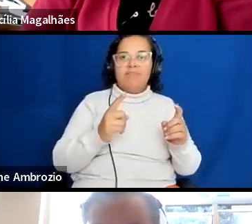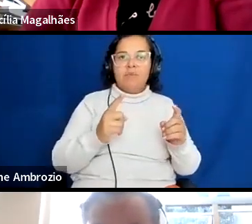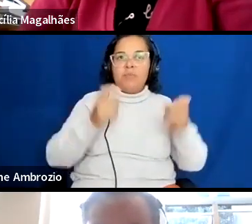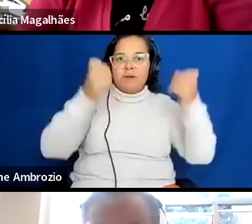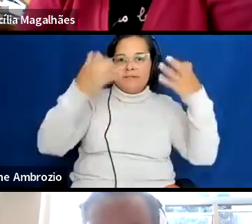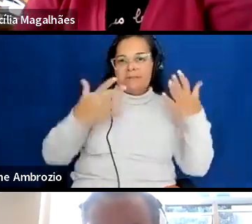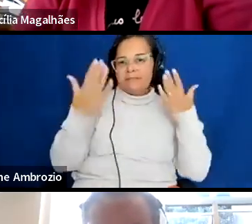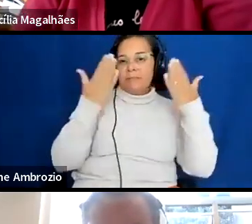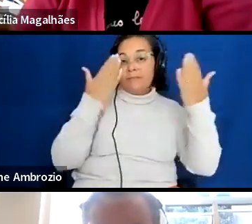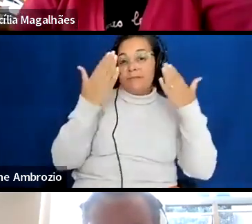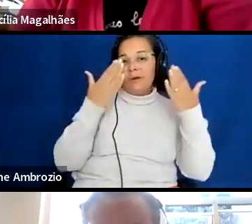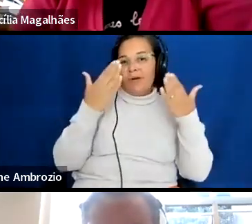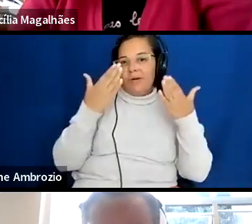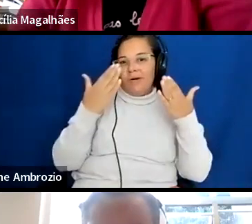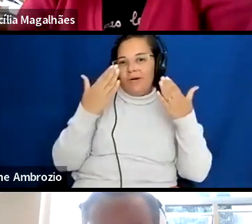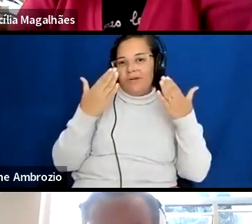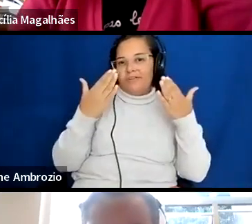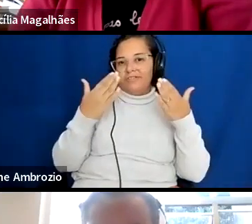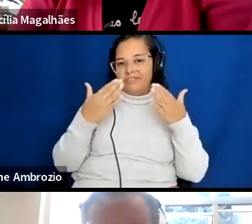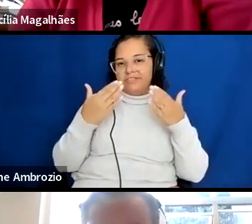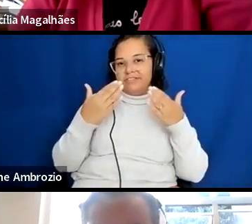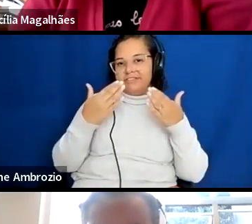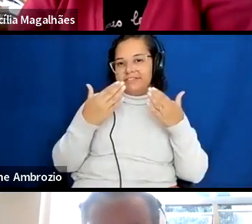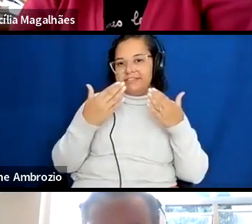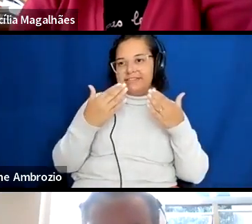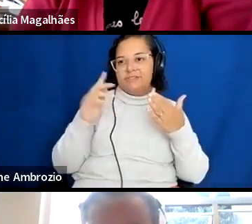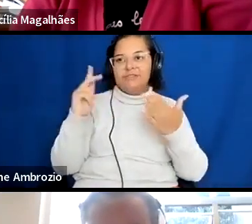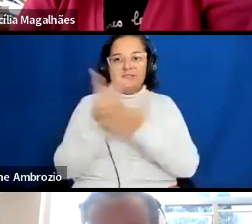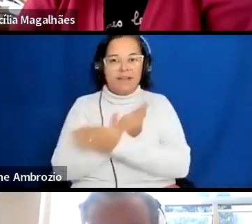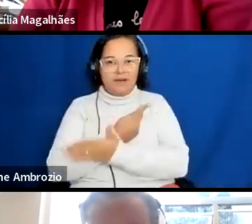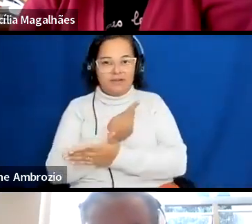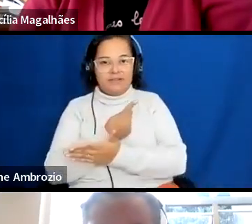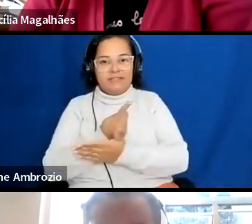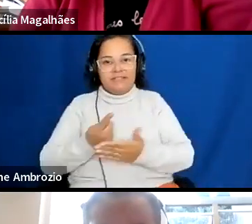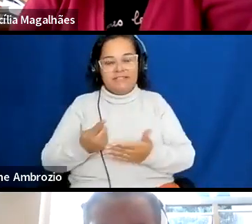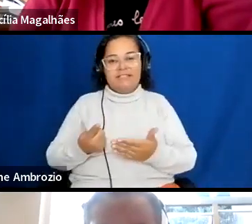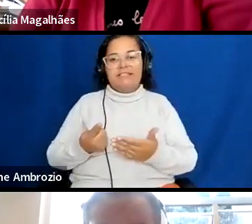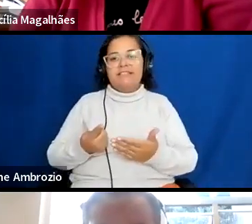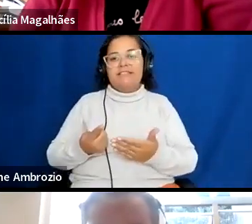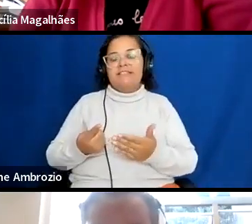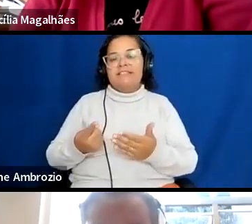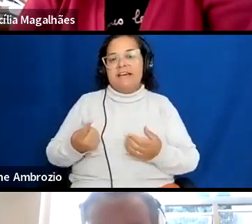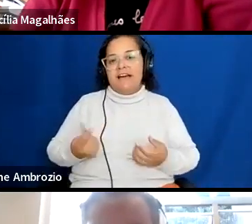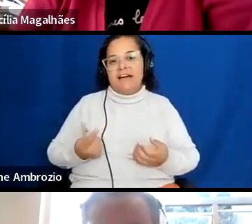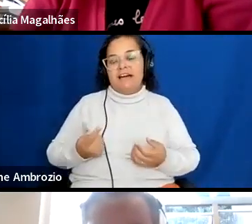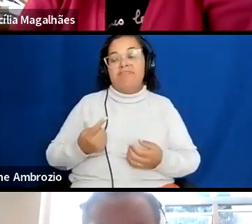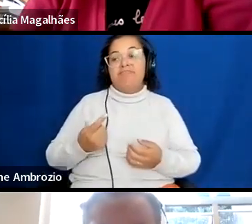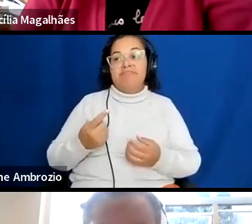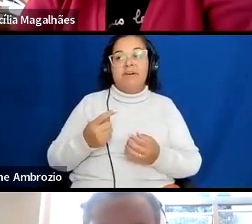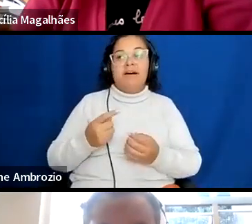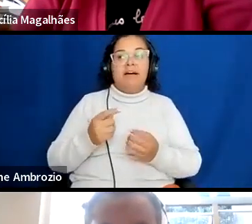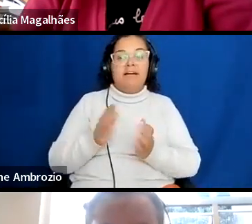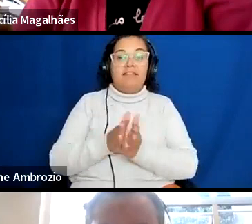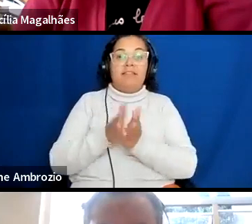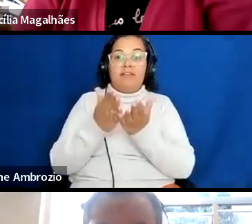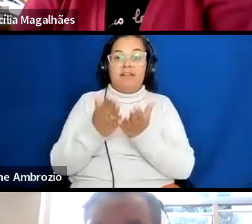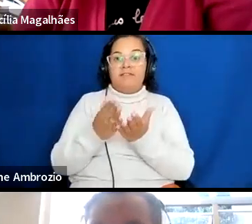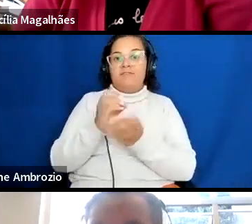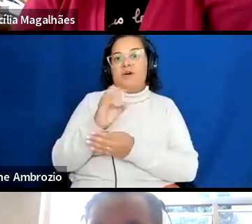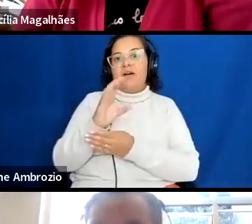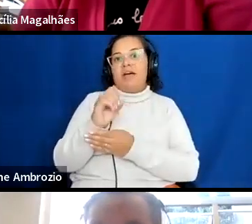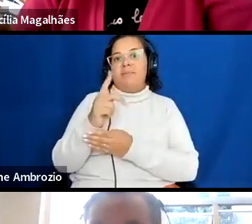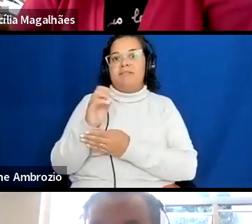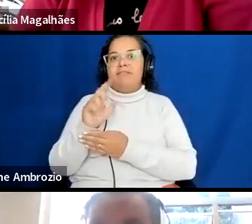But there are different ways in which he came to conclusions about that at different points in